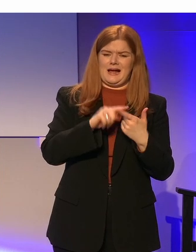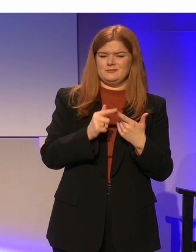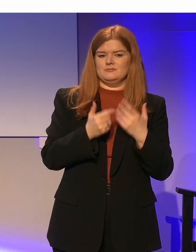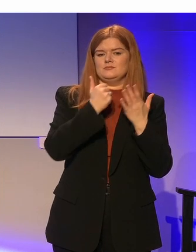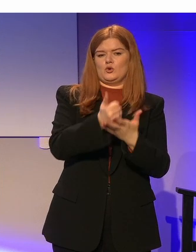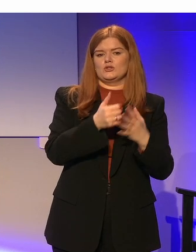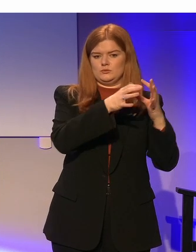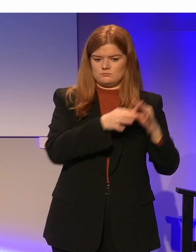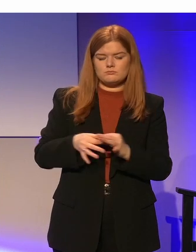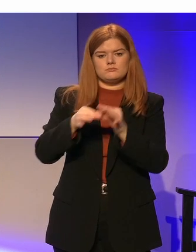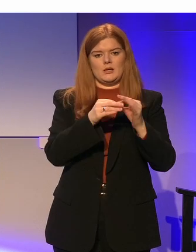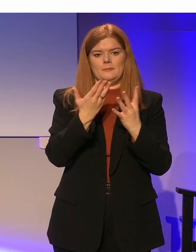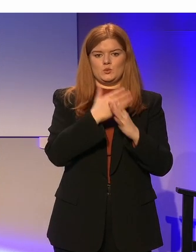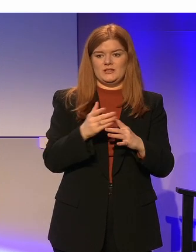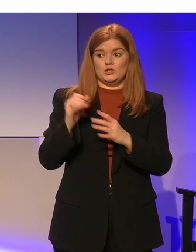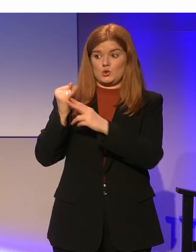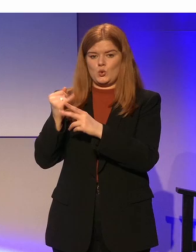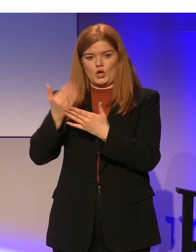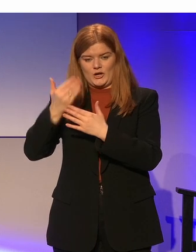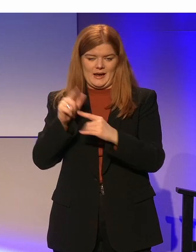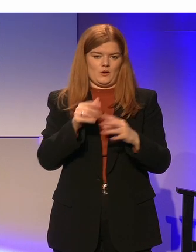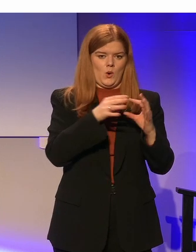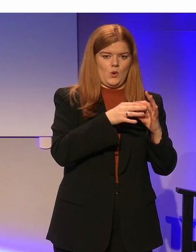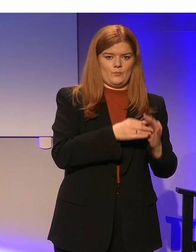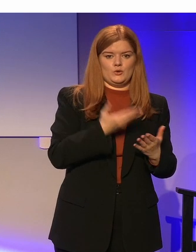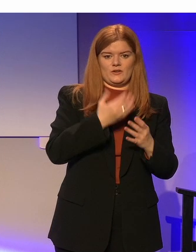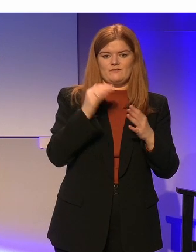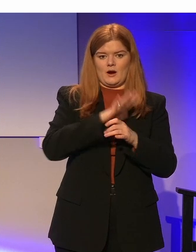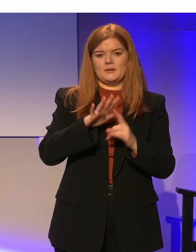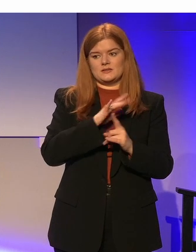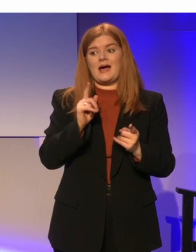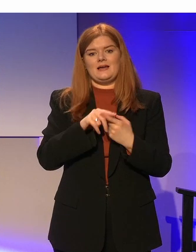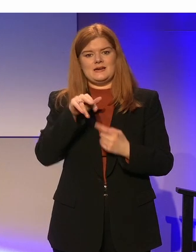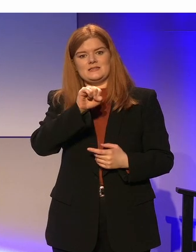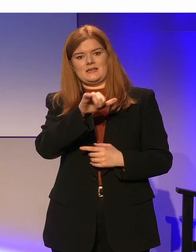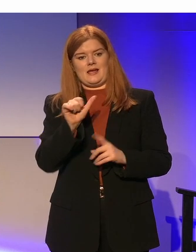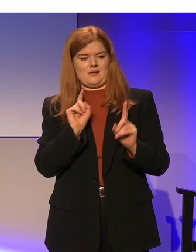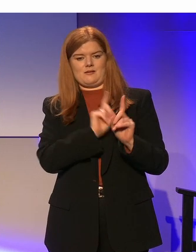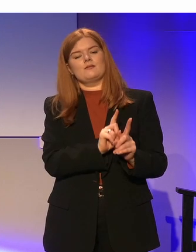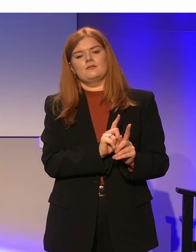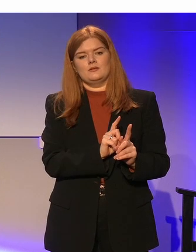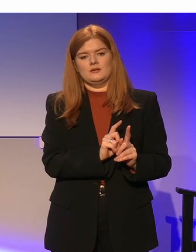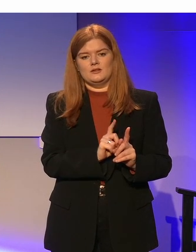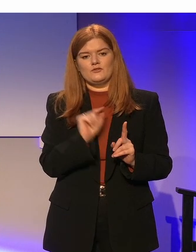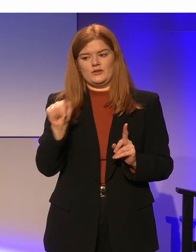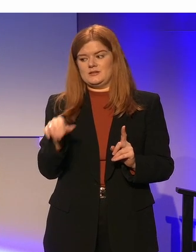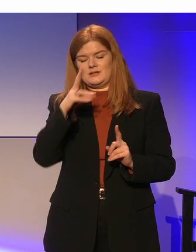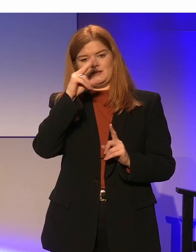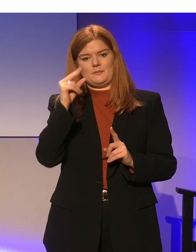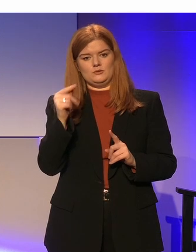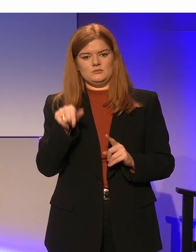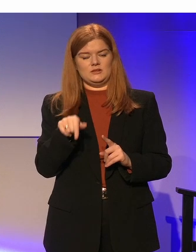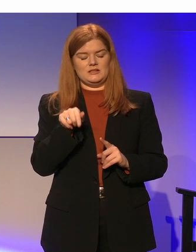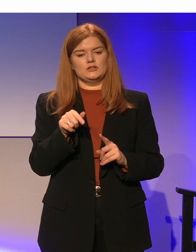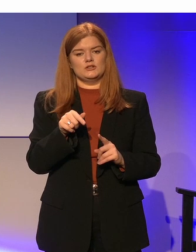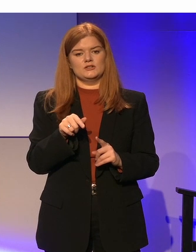cohesion between the school and the home learning environment, and the SNA, in this instance, who